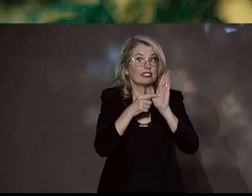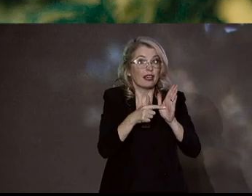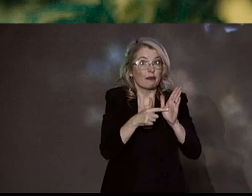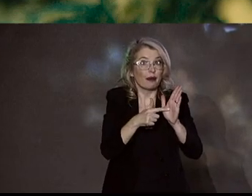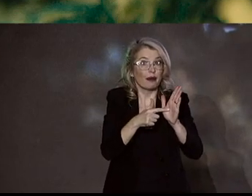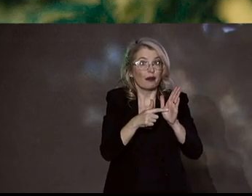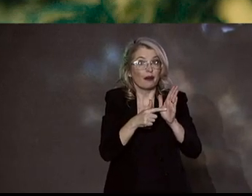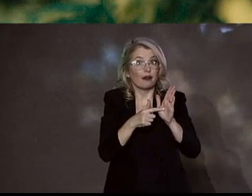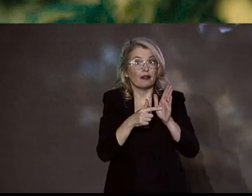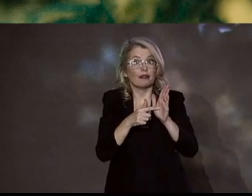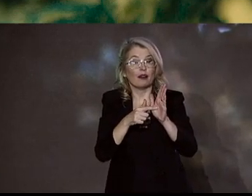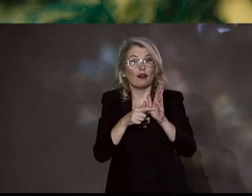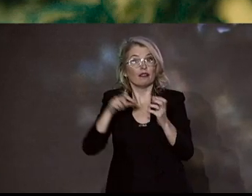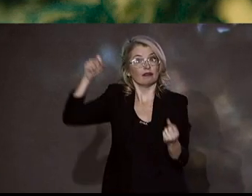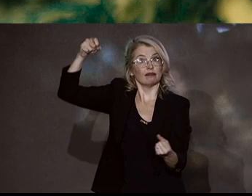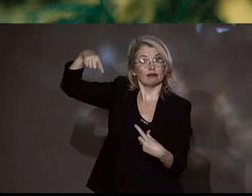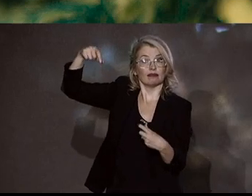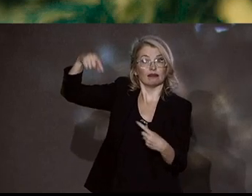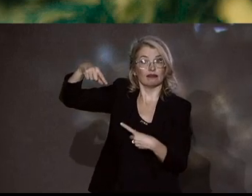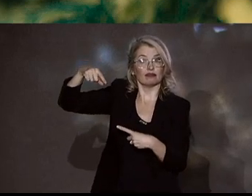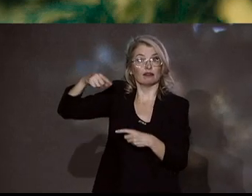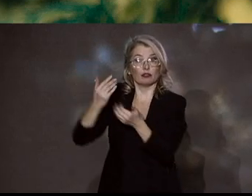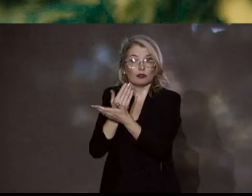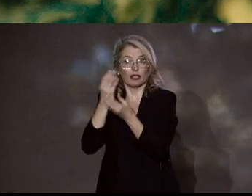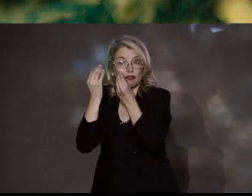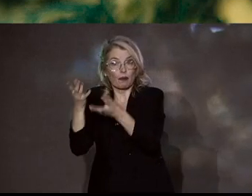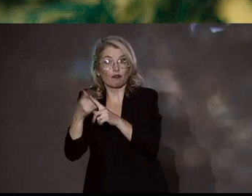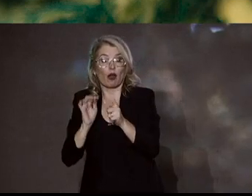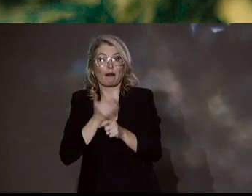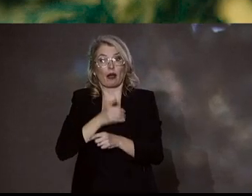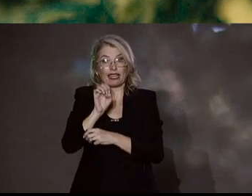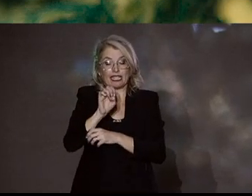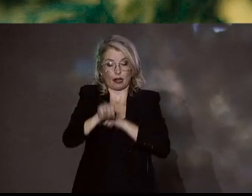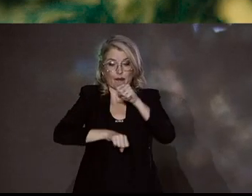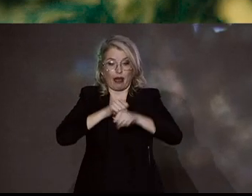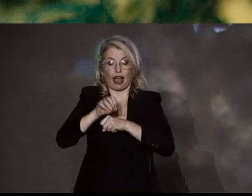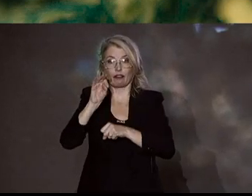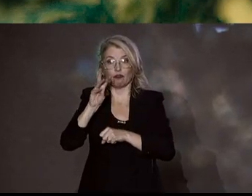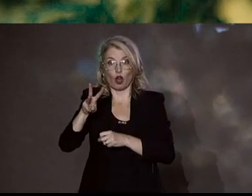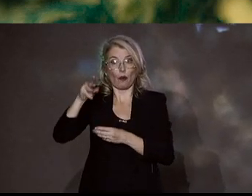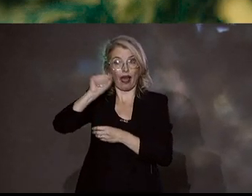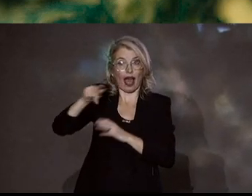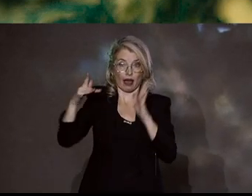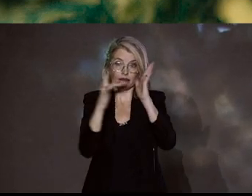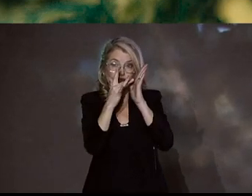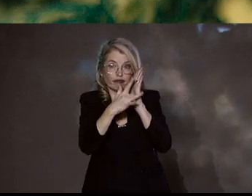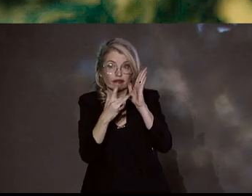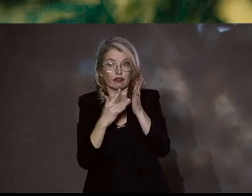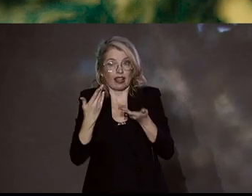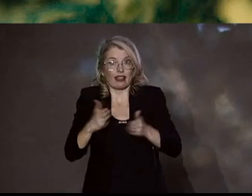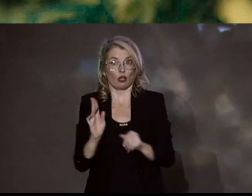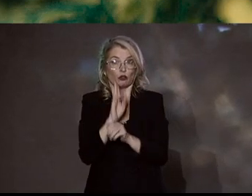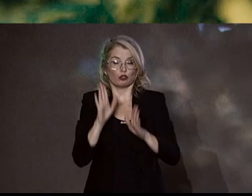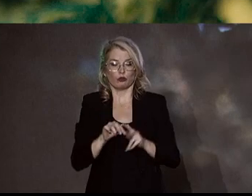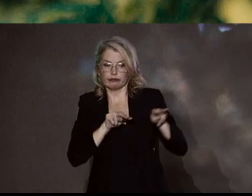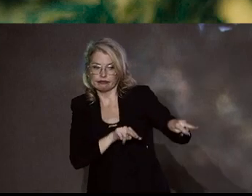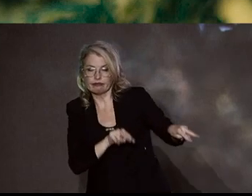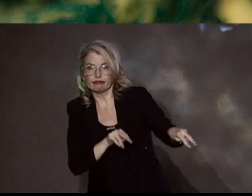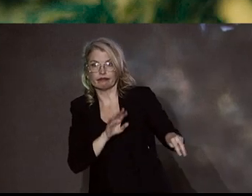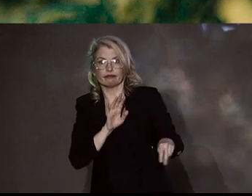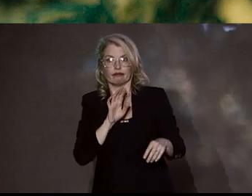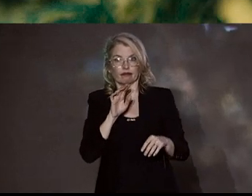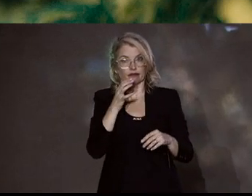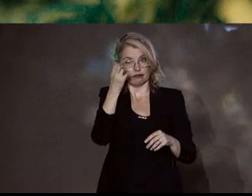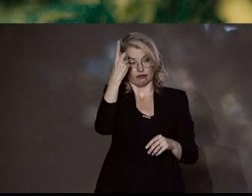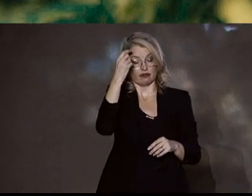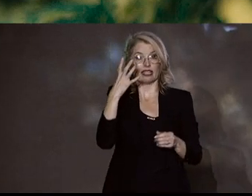instance, over-the-air updates via our e-bike Flow app enables users to keep track and to also